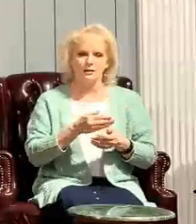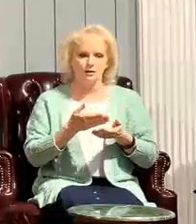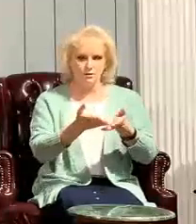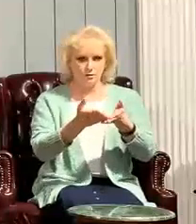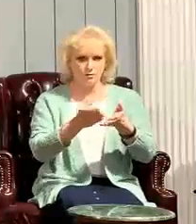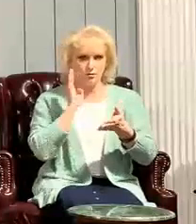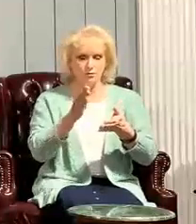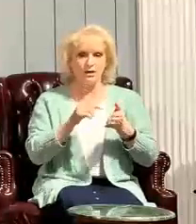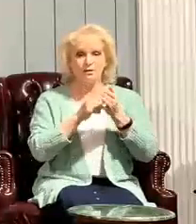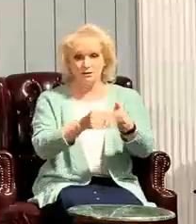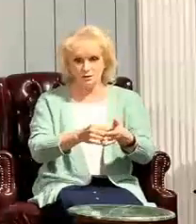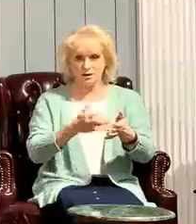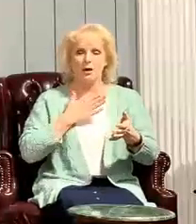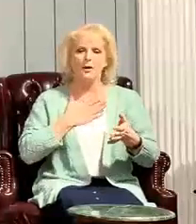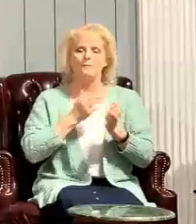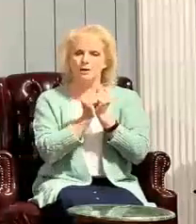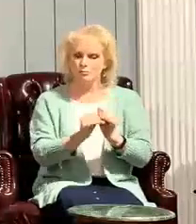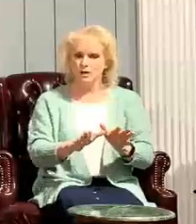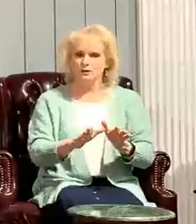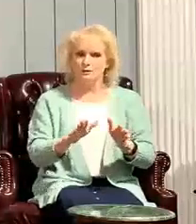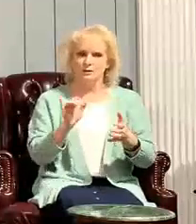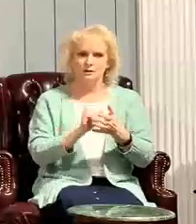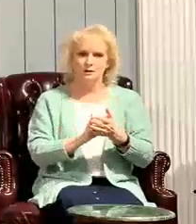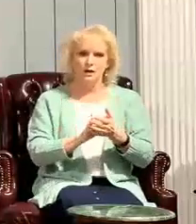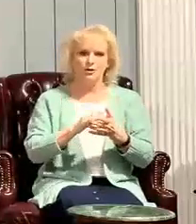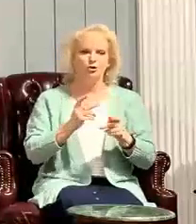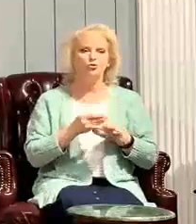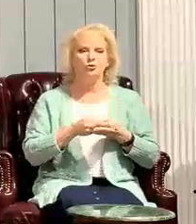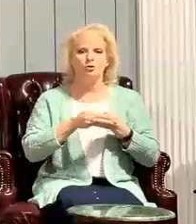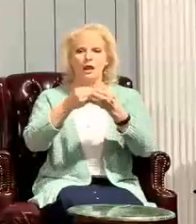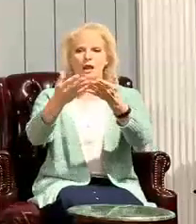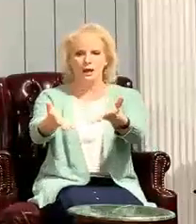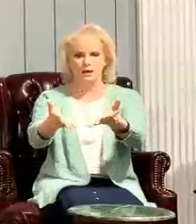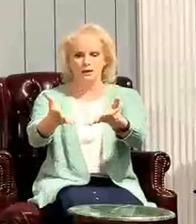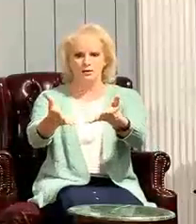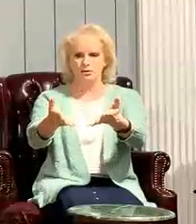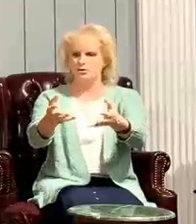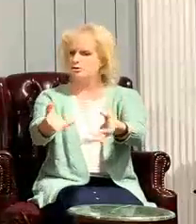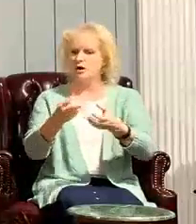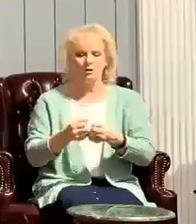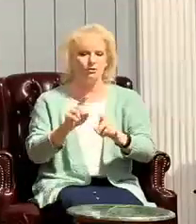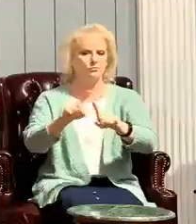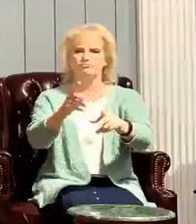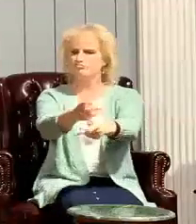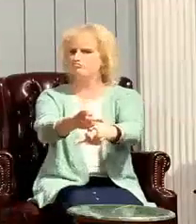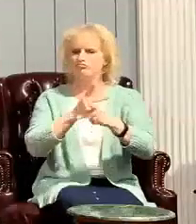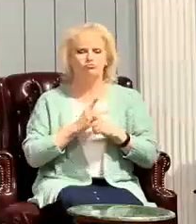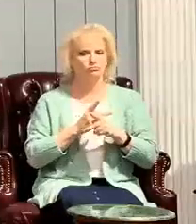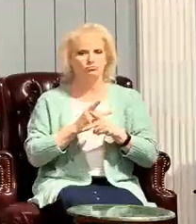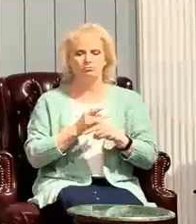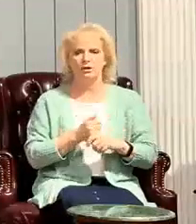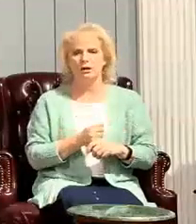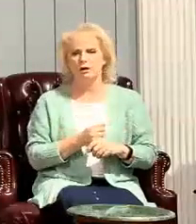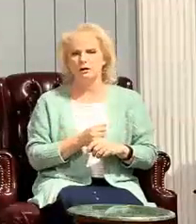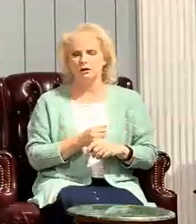this is going to be the sign of my blessings, that you lend to others, but you do not borrow from others."